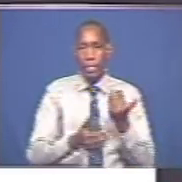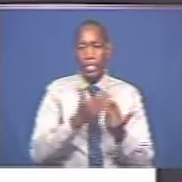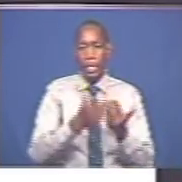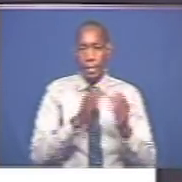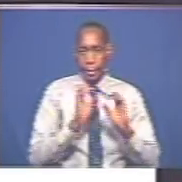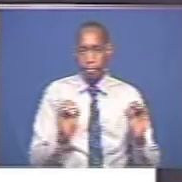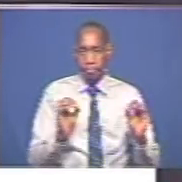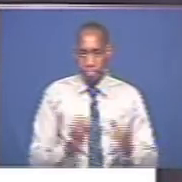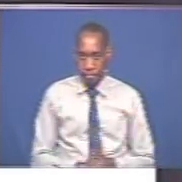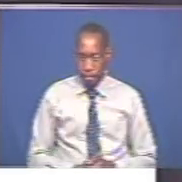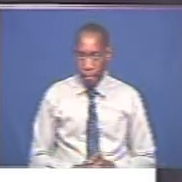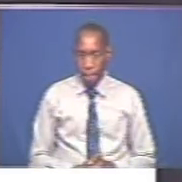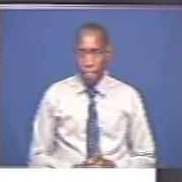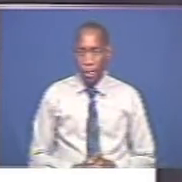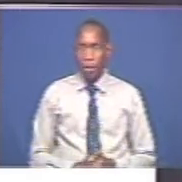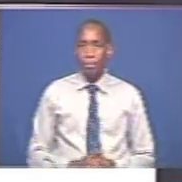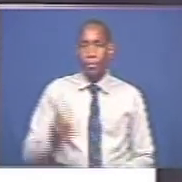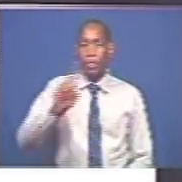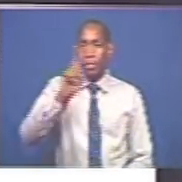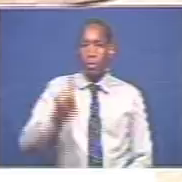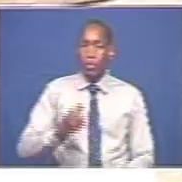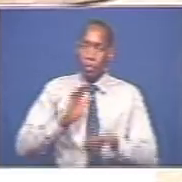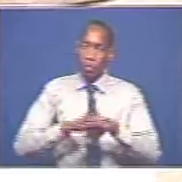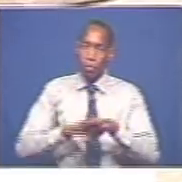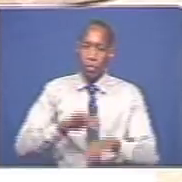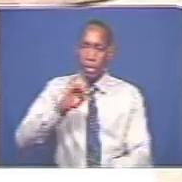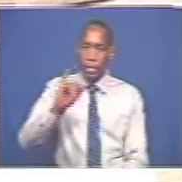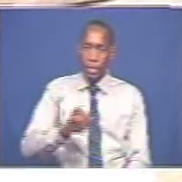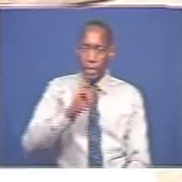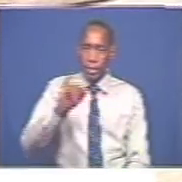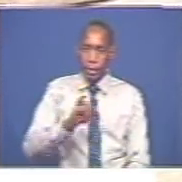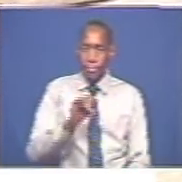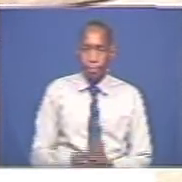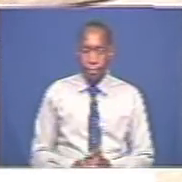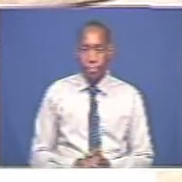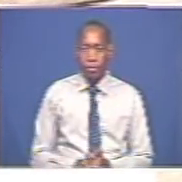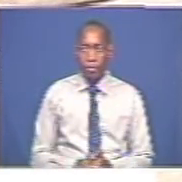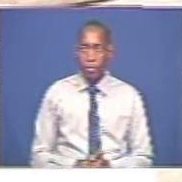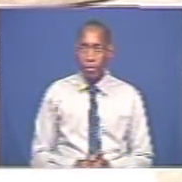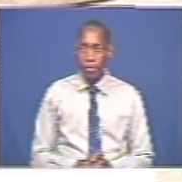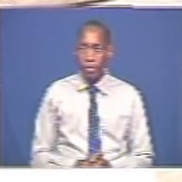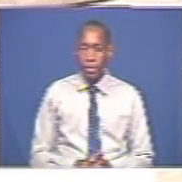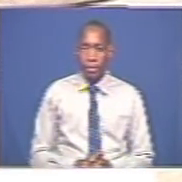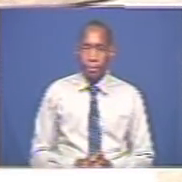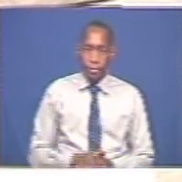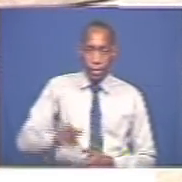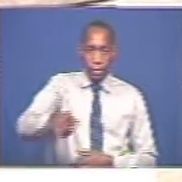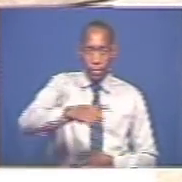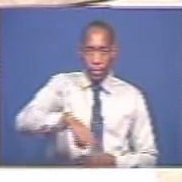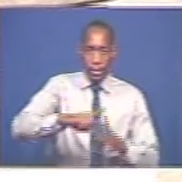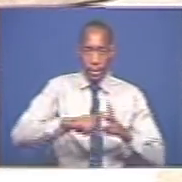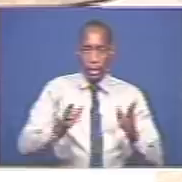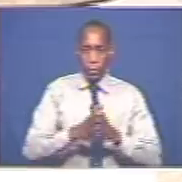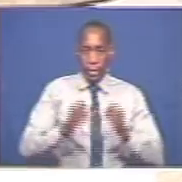Well, a good question there, JJ. Why don't we start with education,